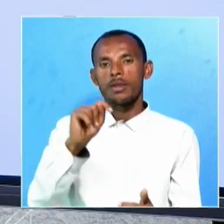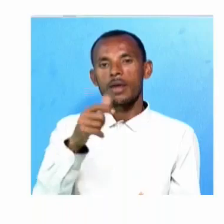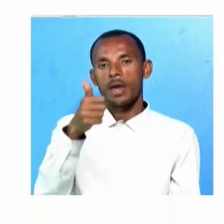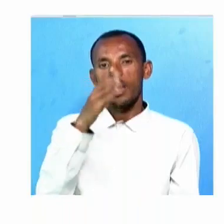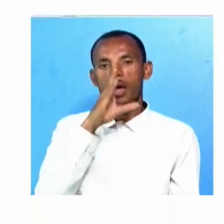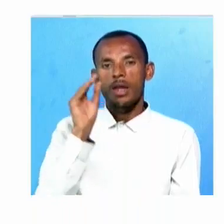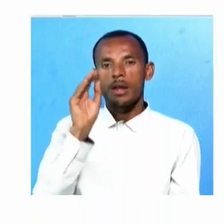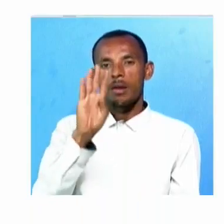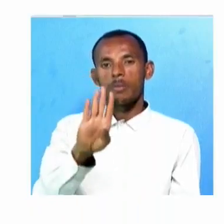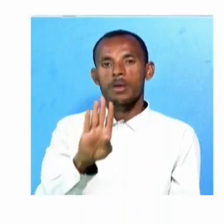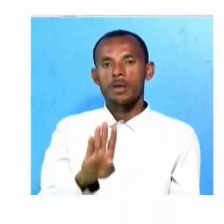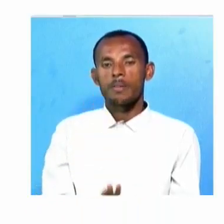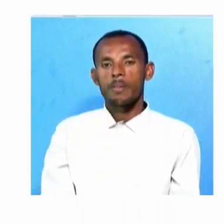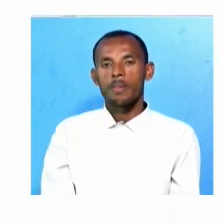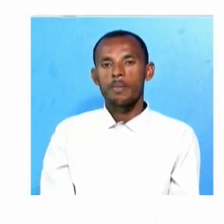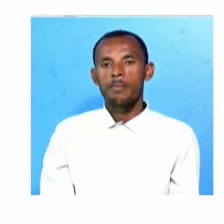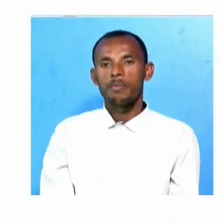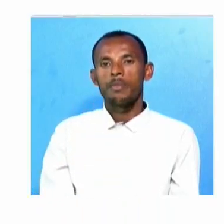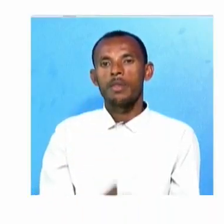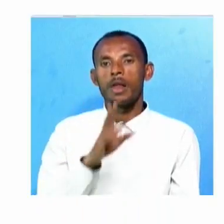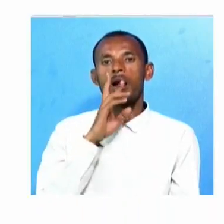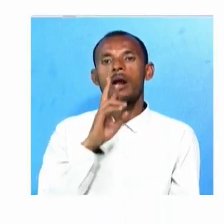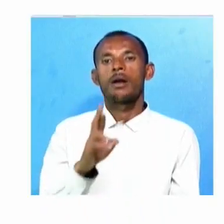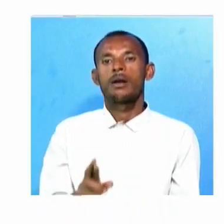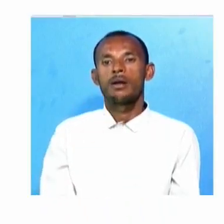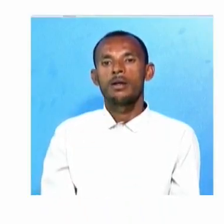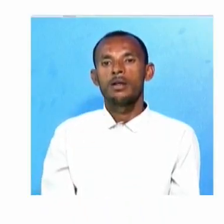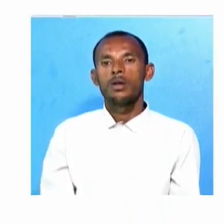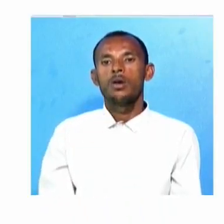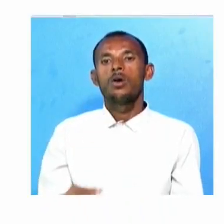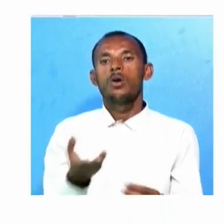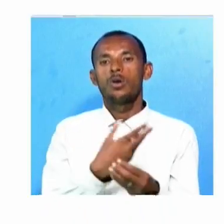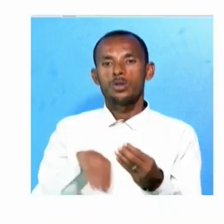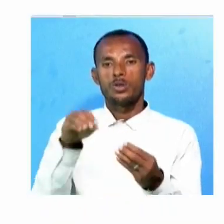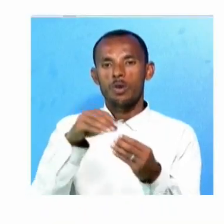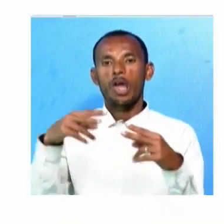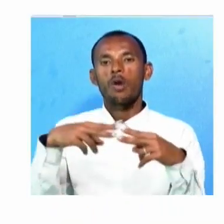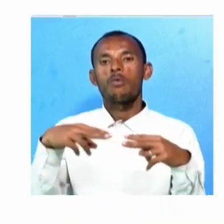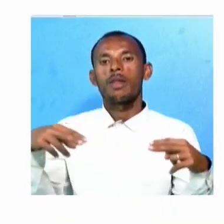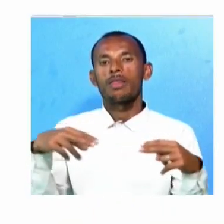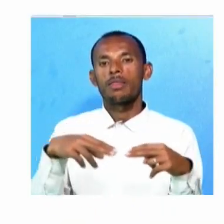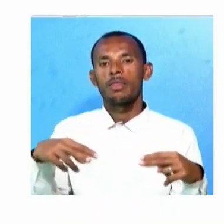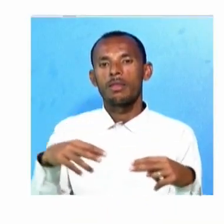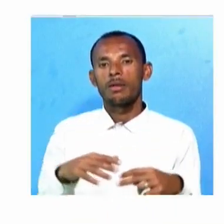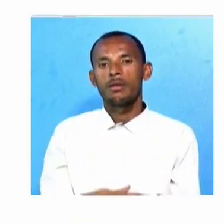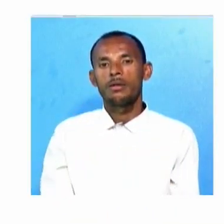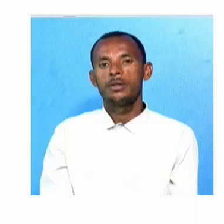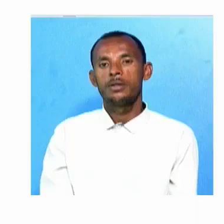and B are also equivalent.